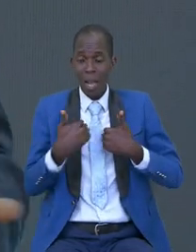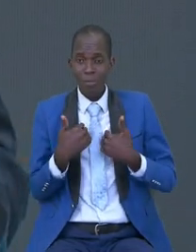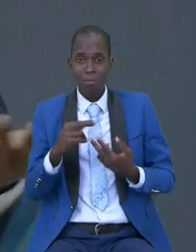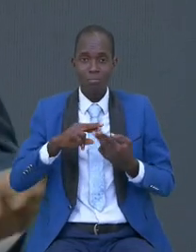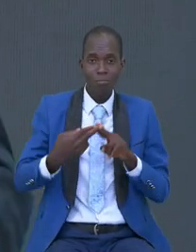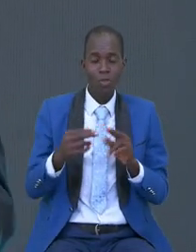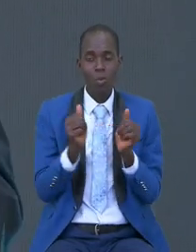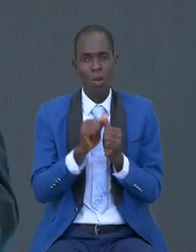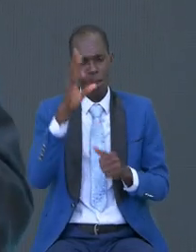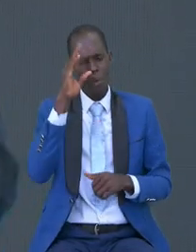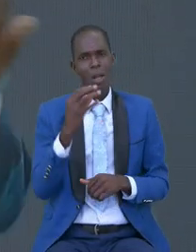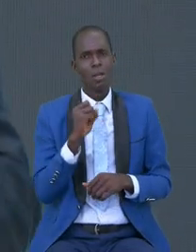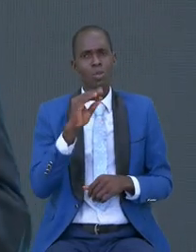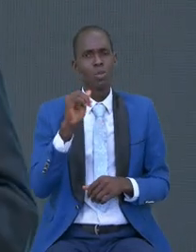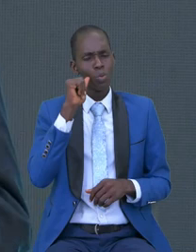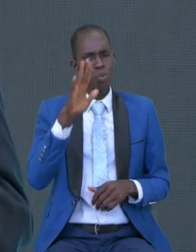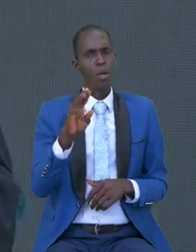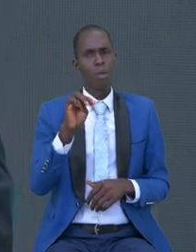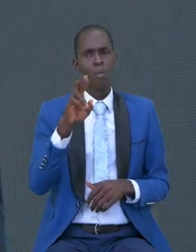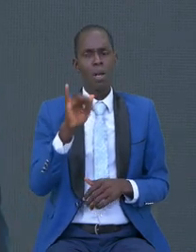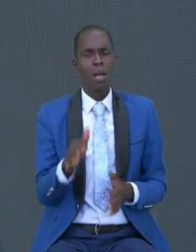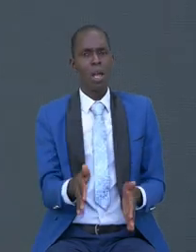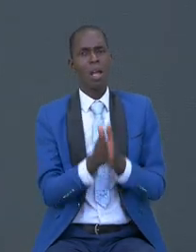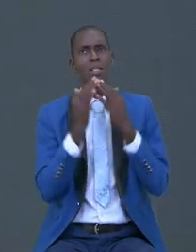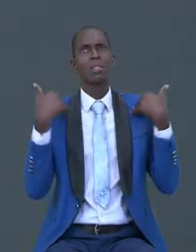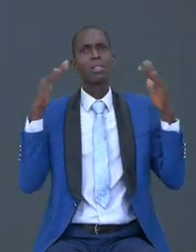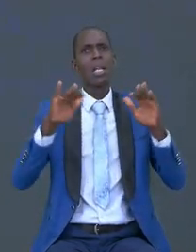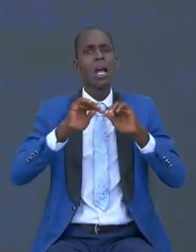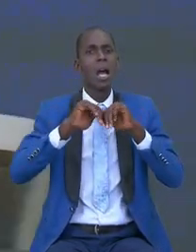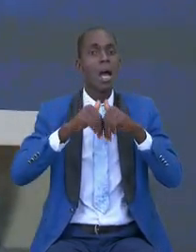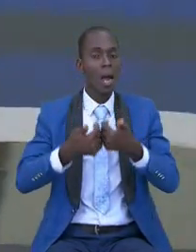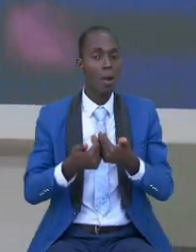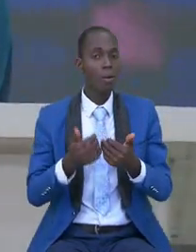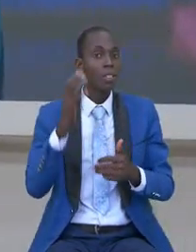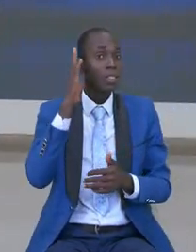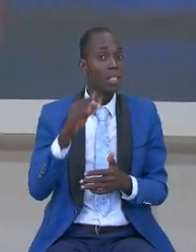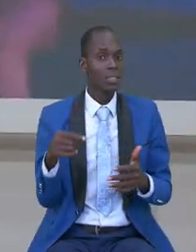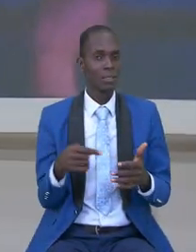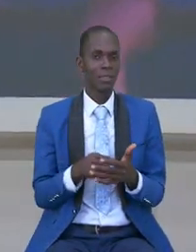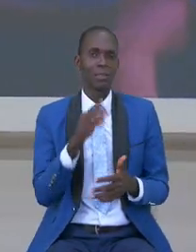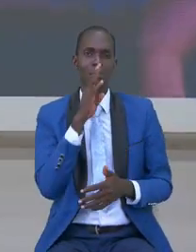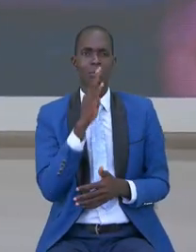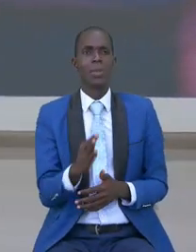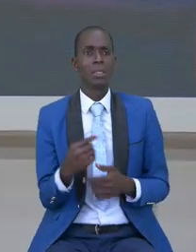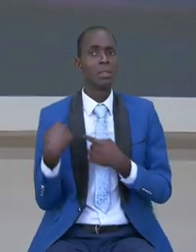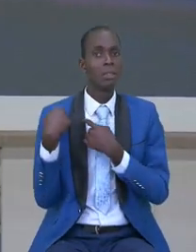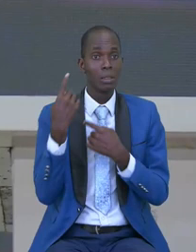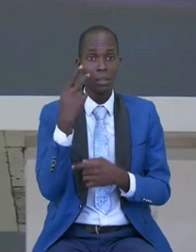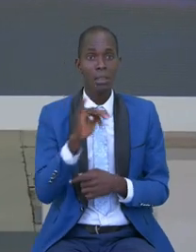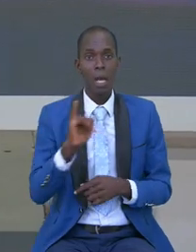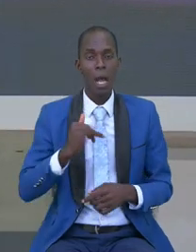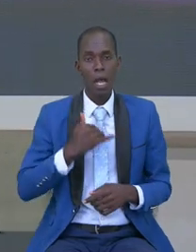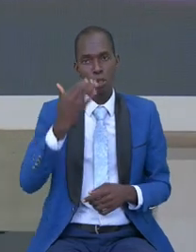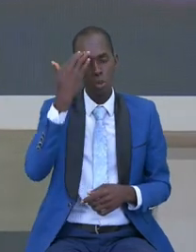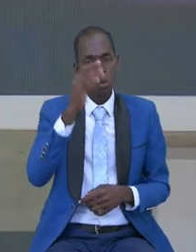asked, how shall this be, seeing I know no man? You